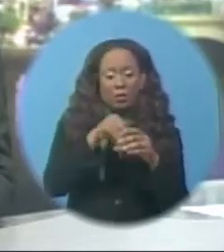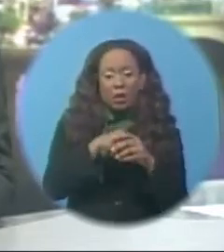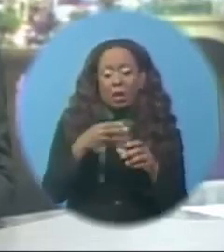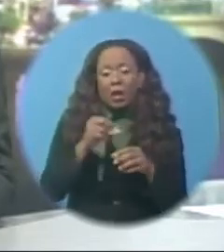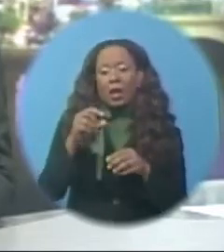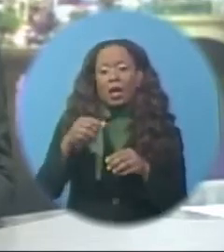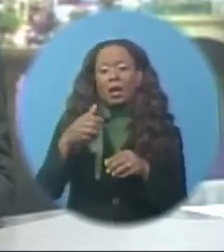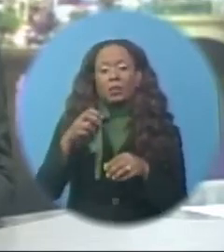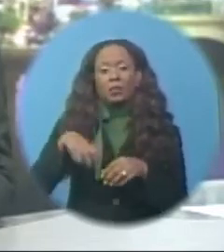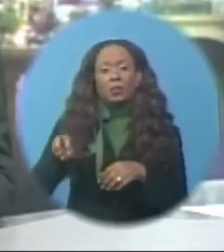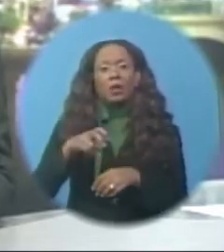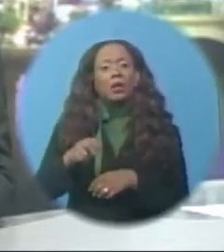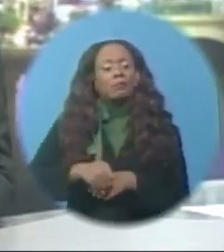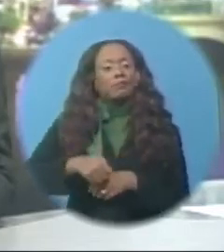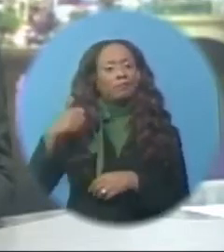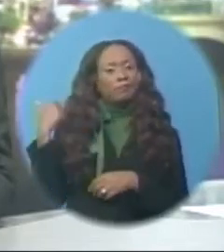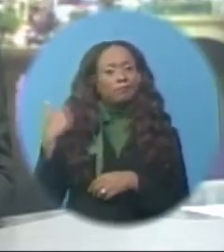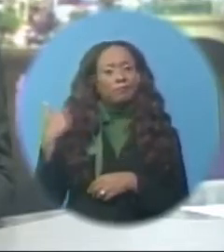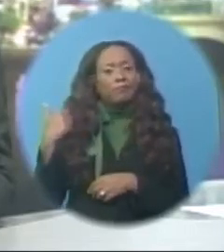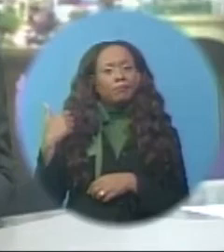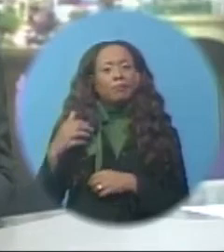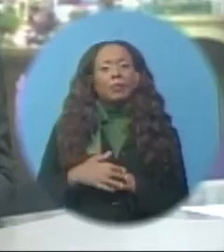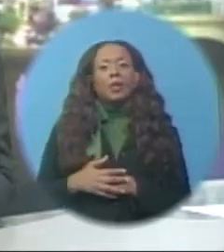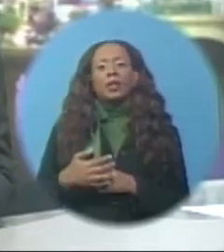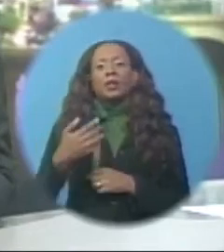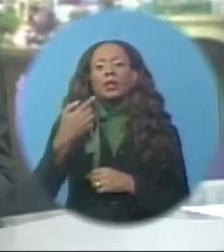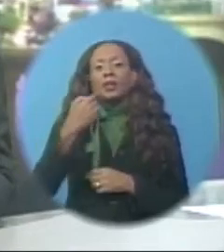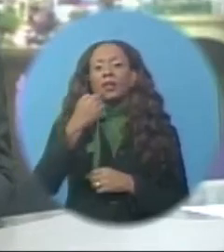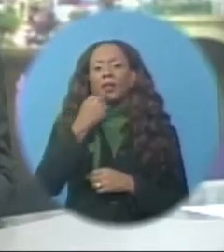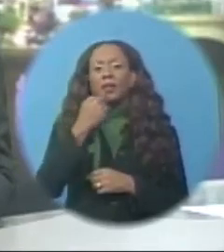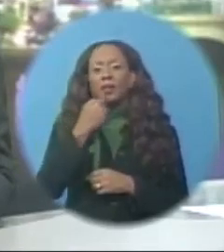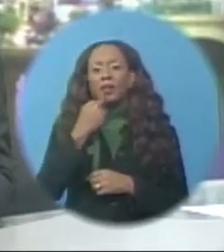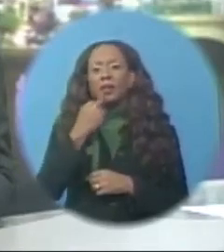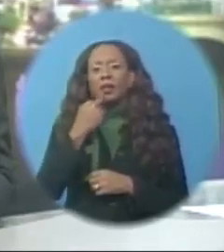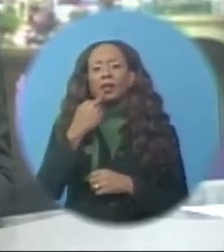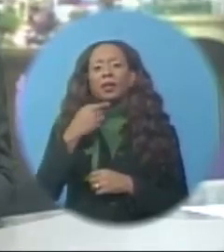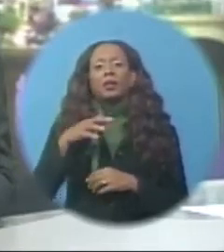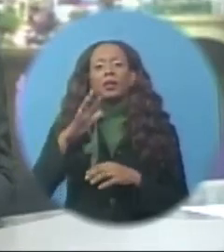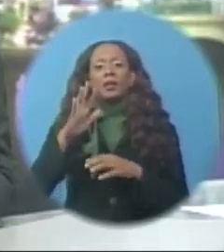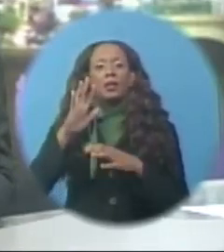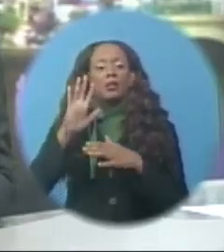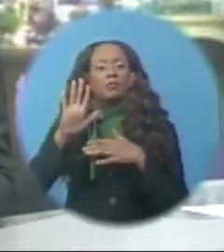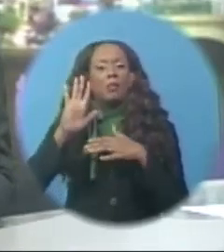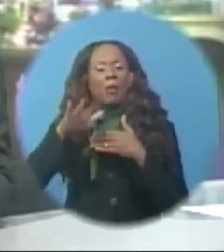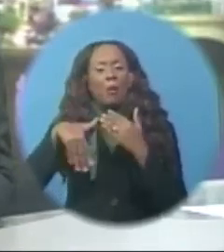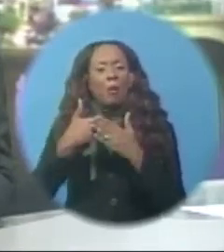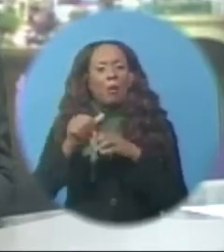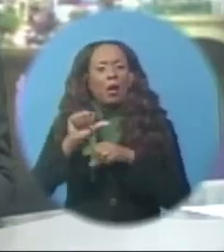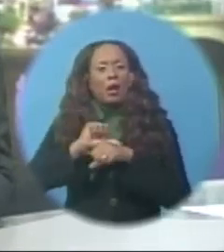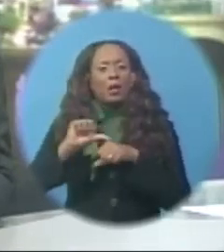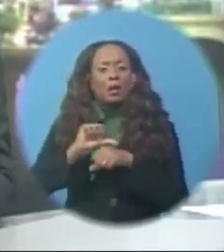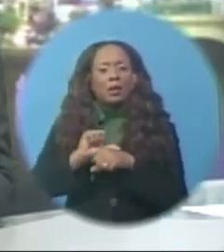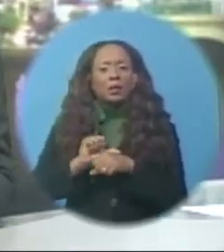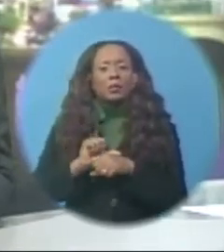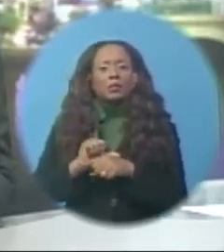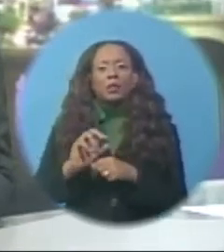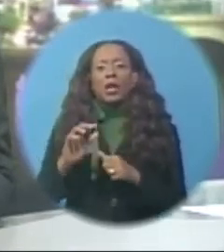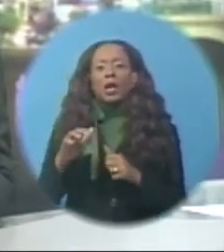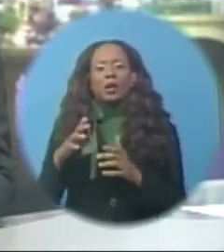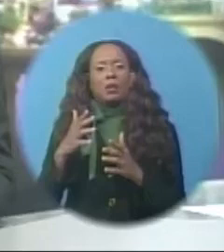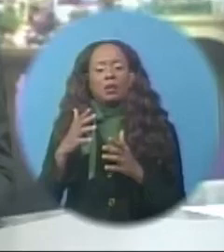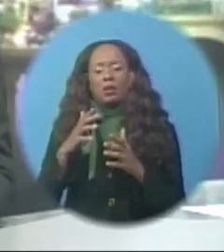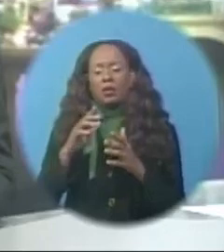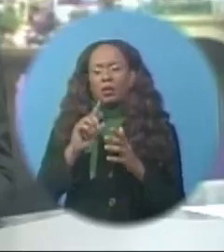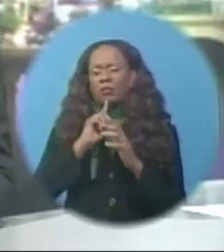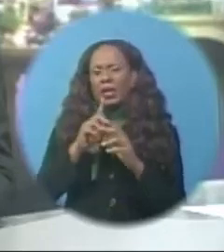cabinet following his detention in Britain on Monday. In a statement, the DNA said that while, like the rest of the country, it